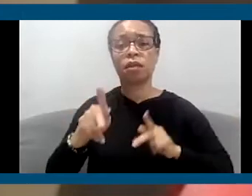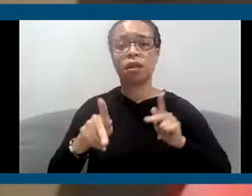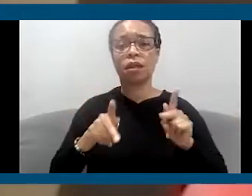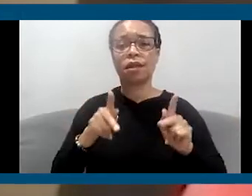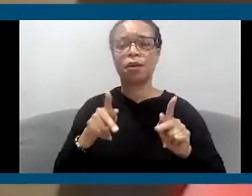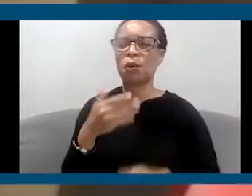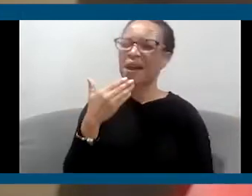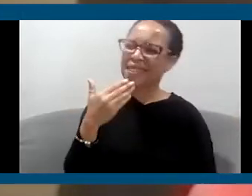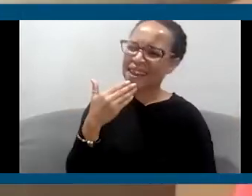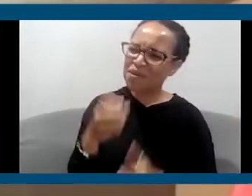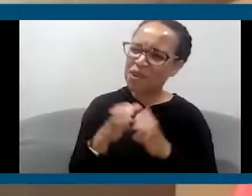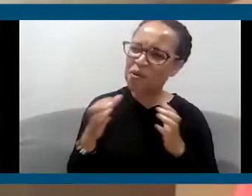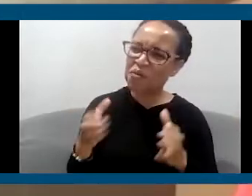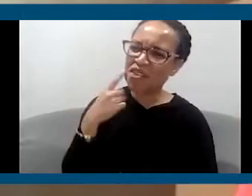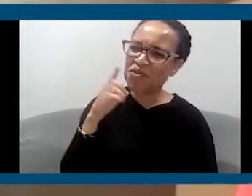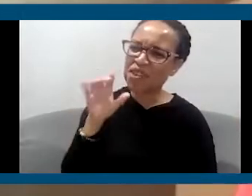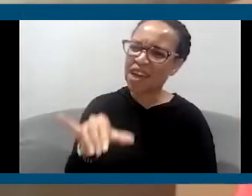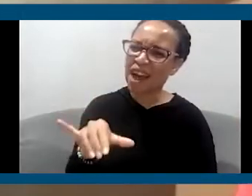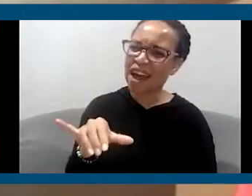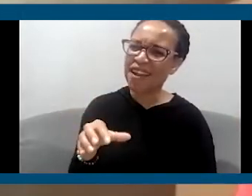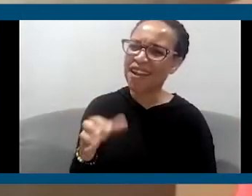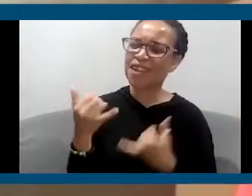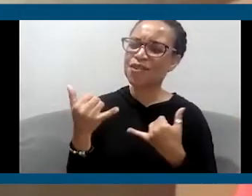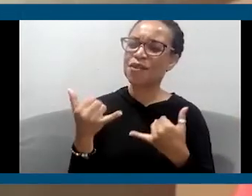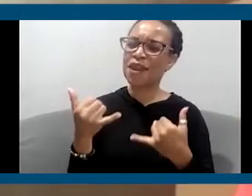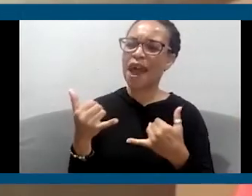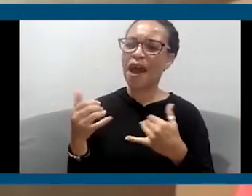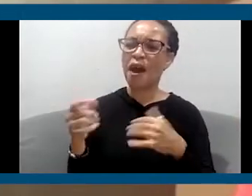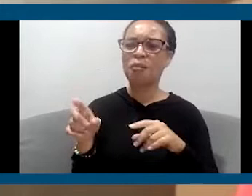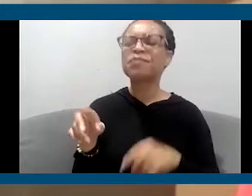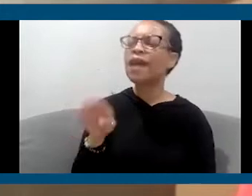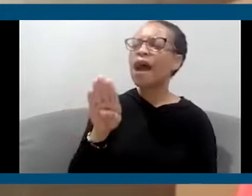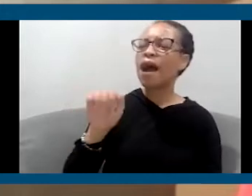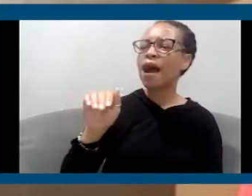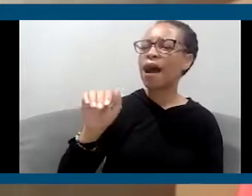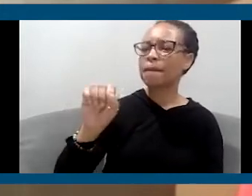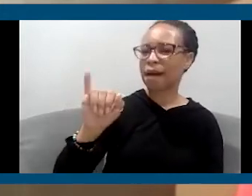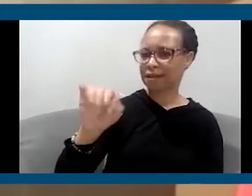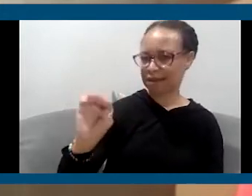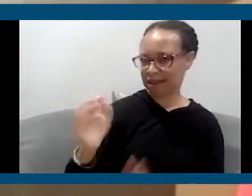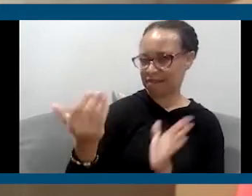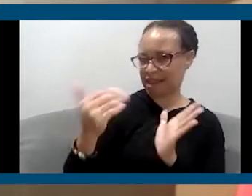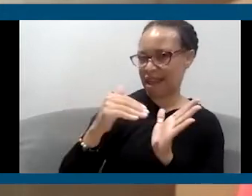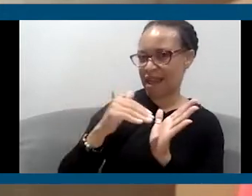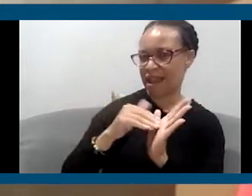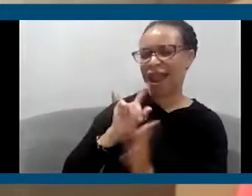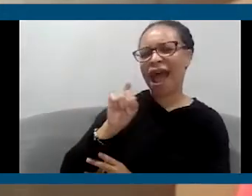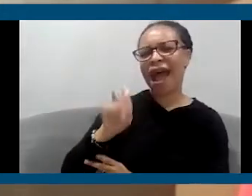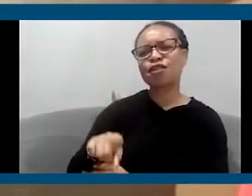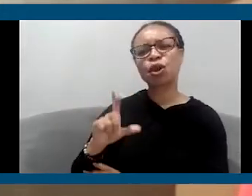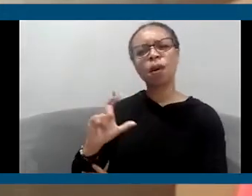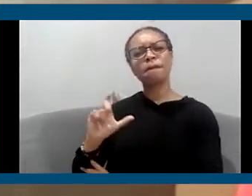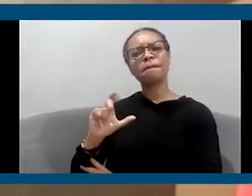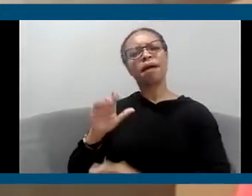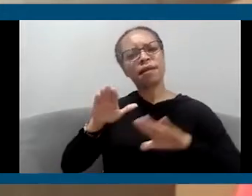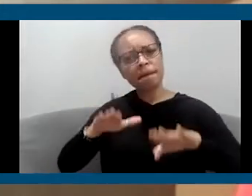Thank you so much for that. I am going to turn to Bassem once again and ask you, being Muslim in